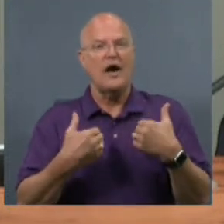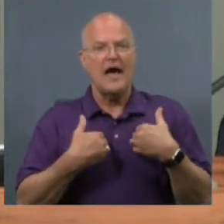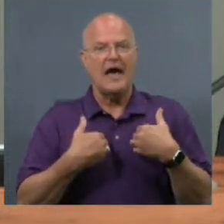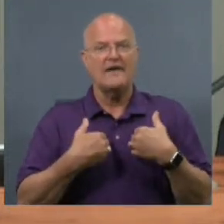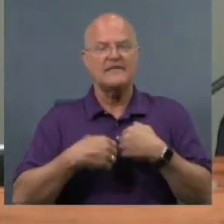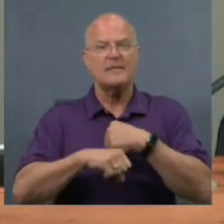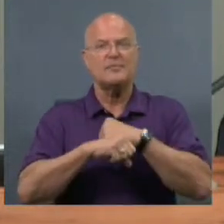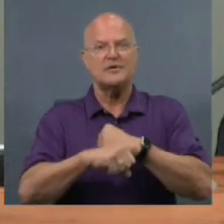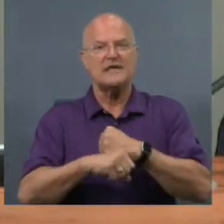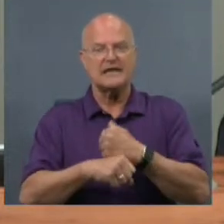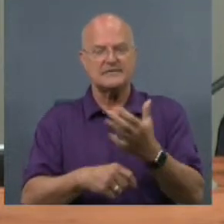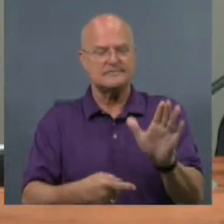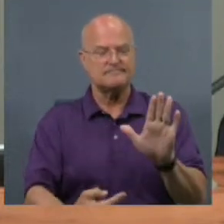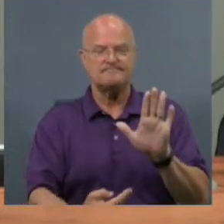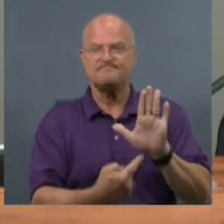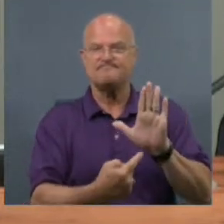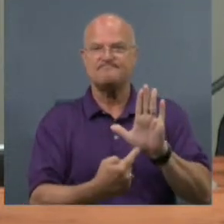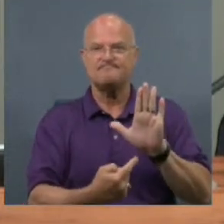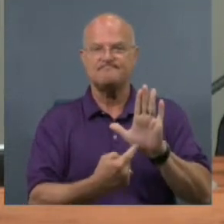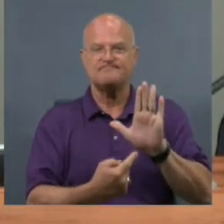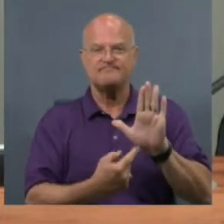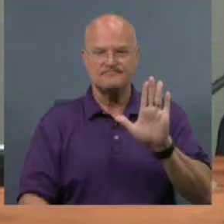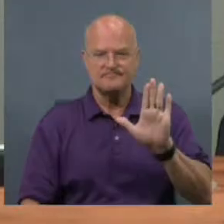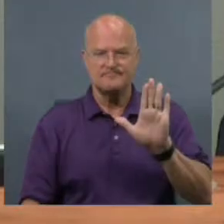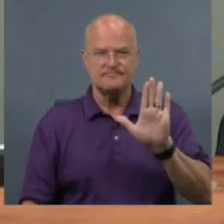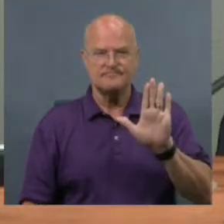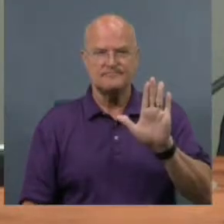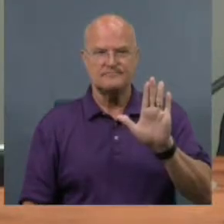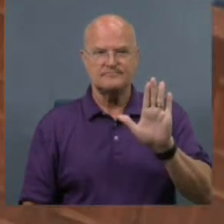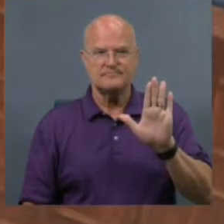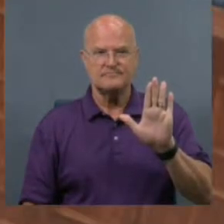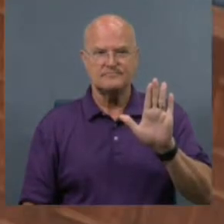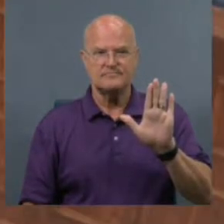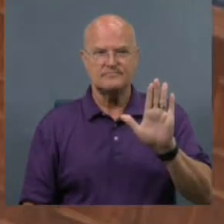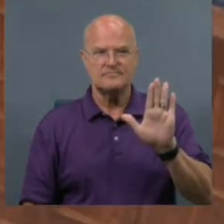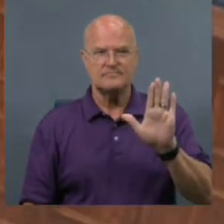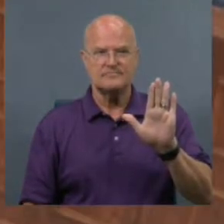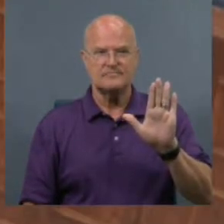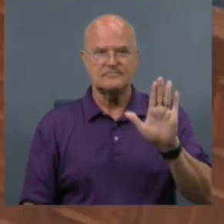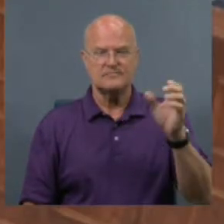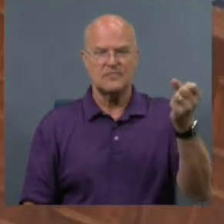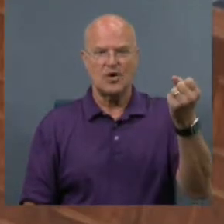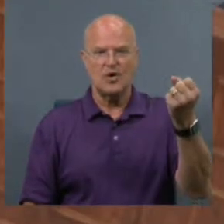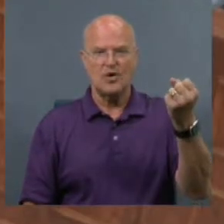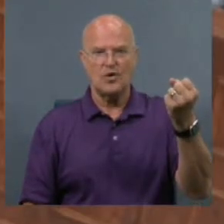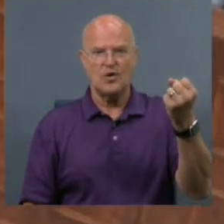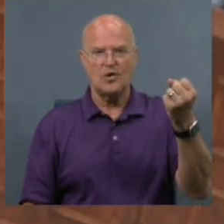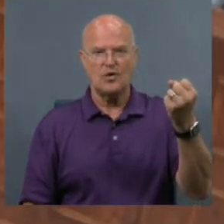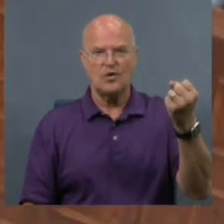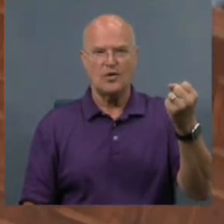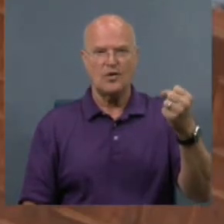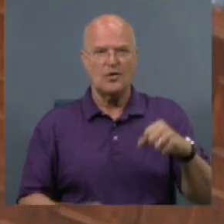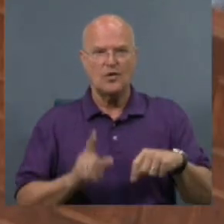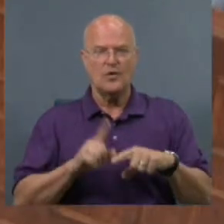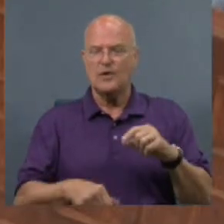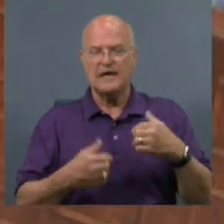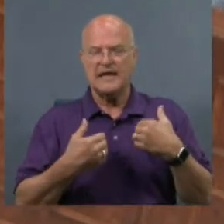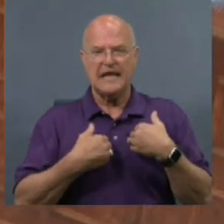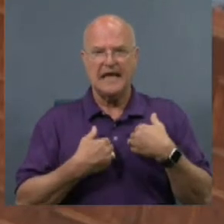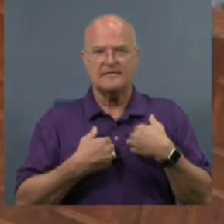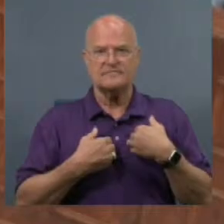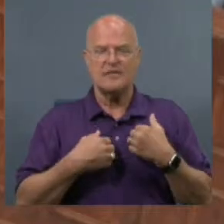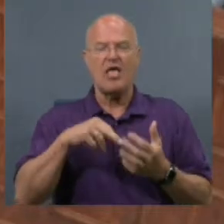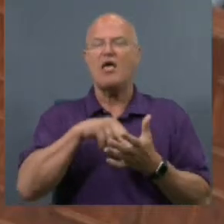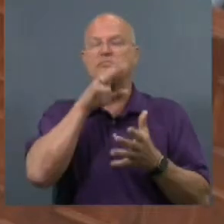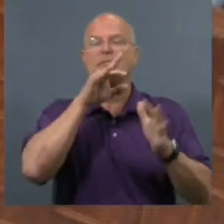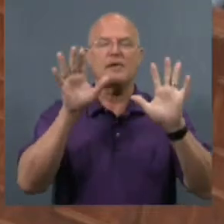certain protection or certain language. So, I'm sorry, madam, could you please hold that? We just can't have anybody